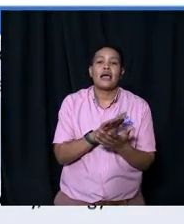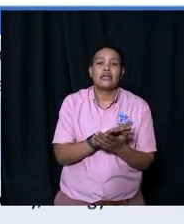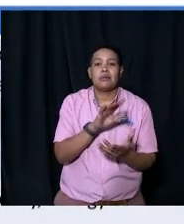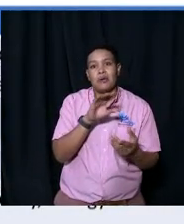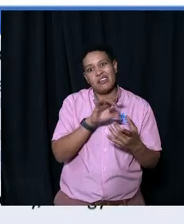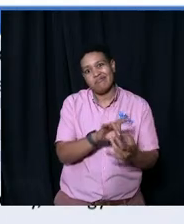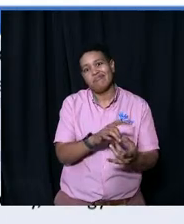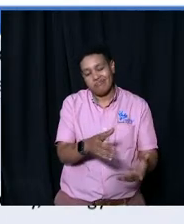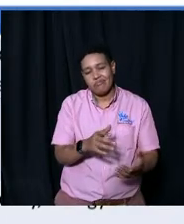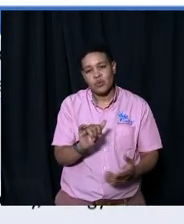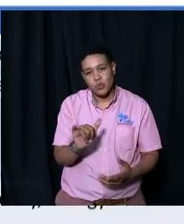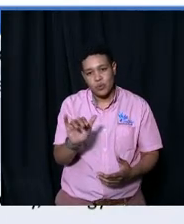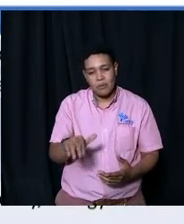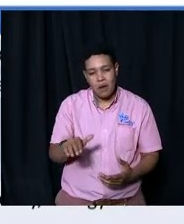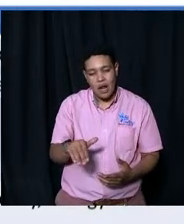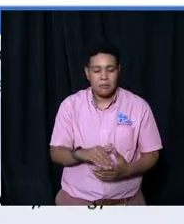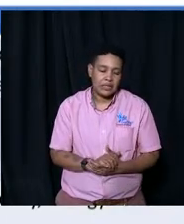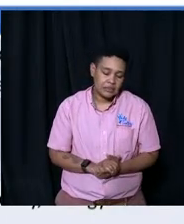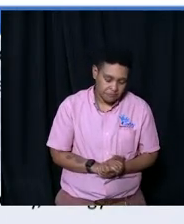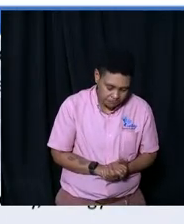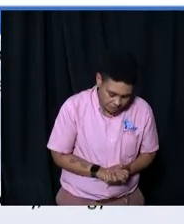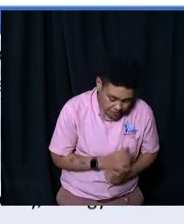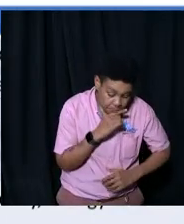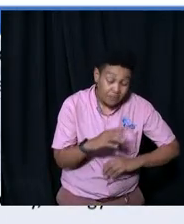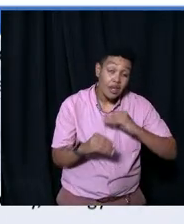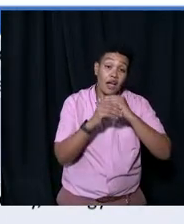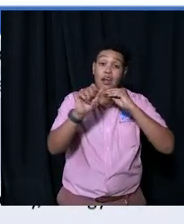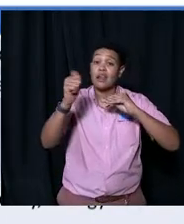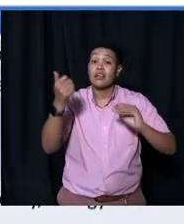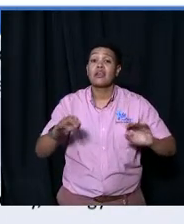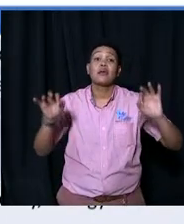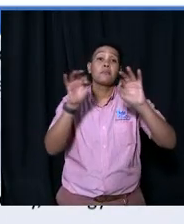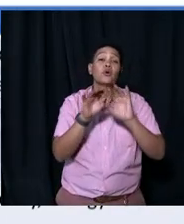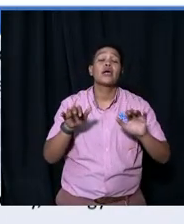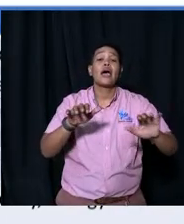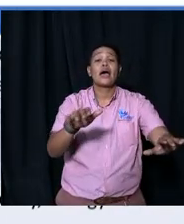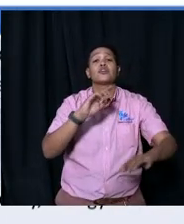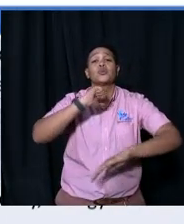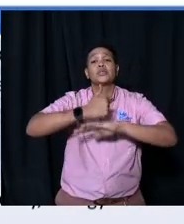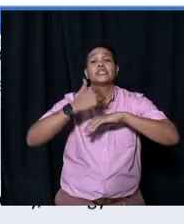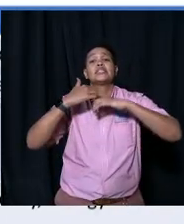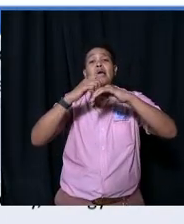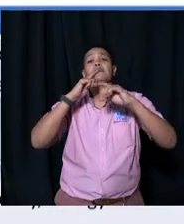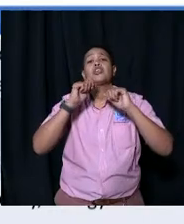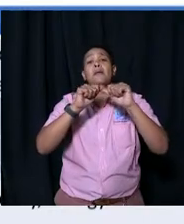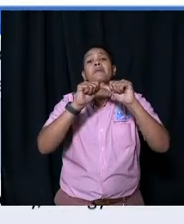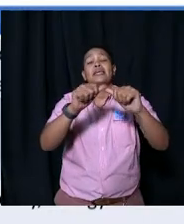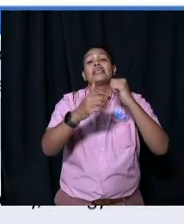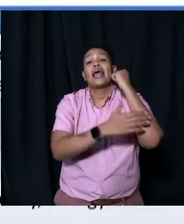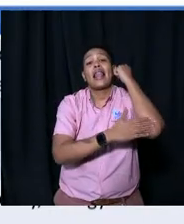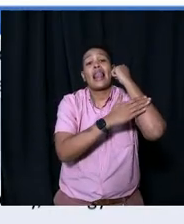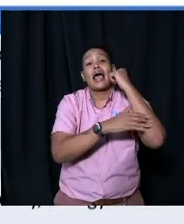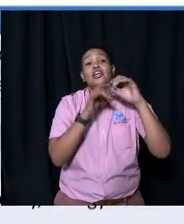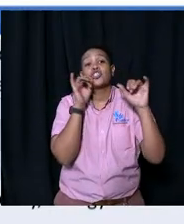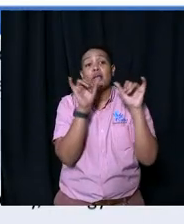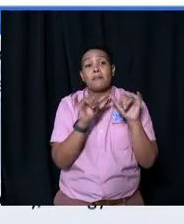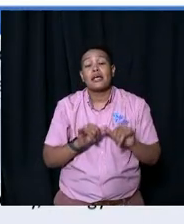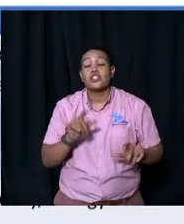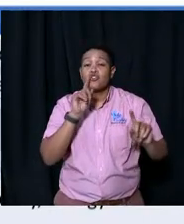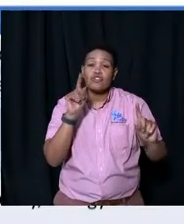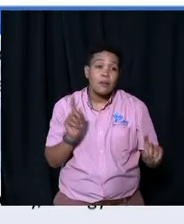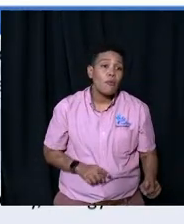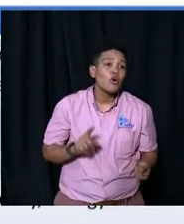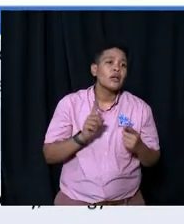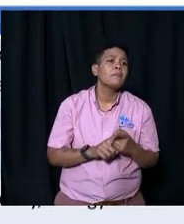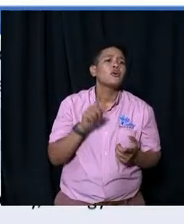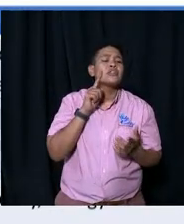priority sectors. Another important action would be to establish and maintain a national measuring, reporting,